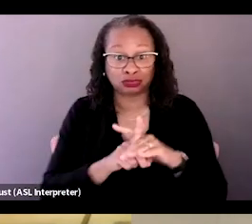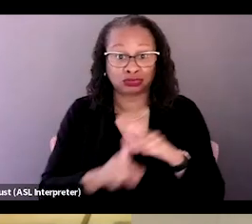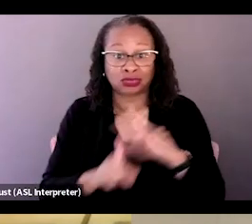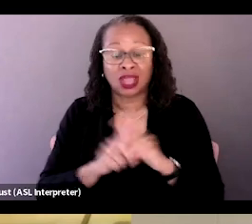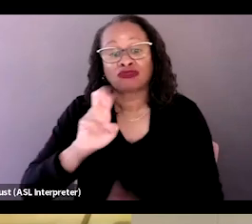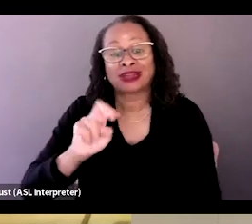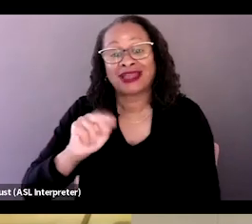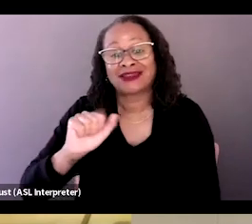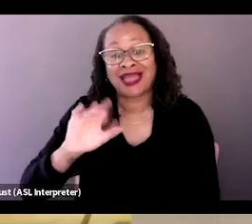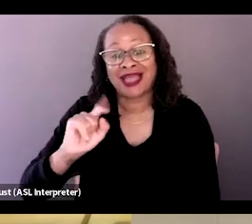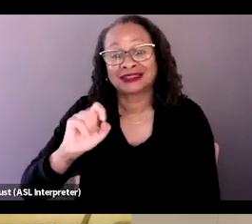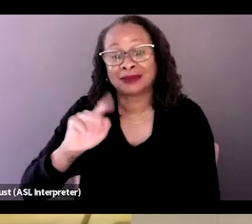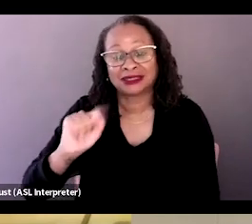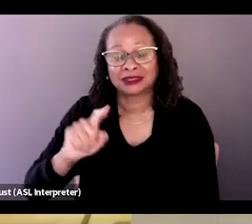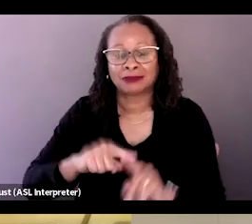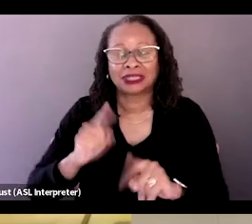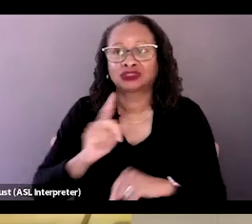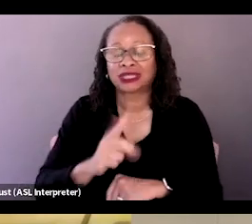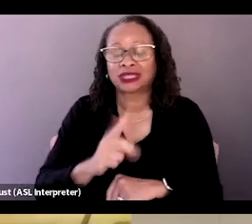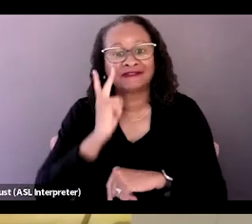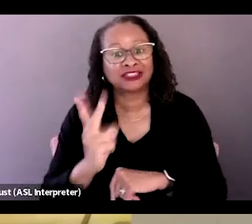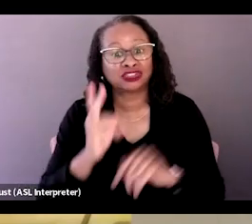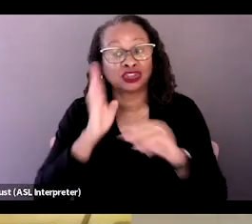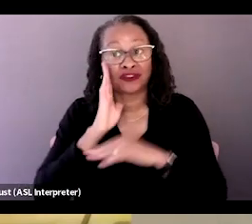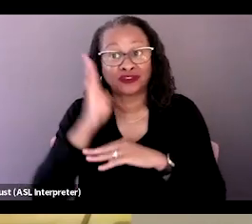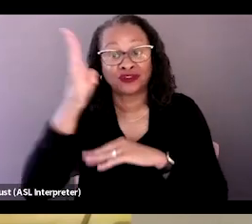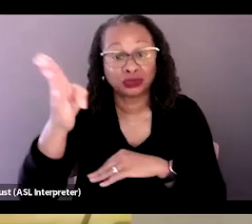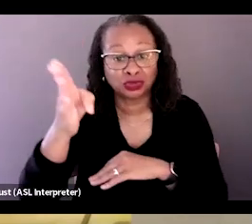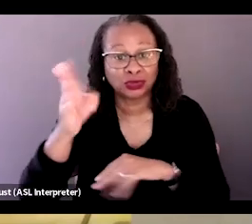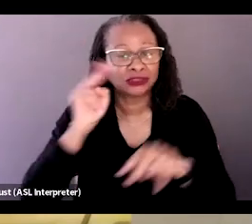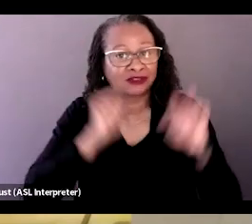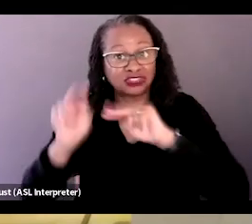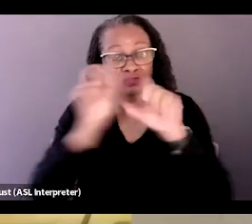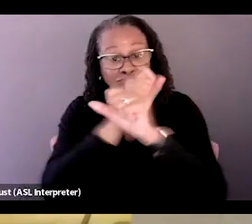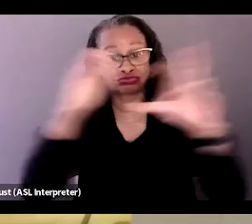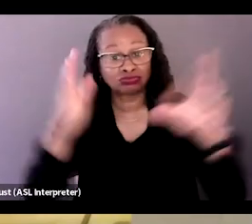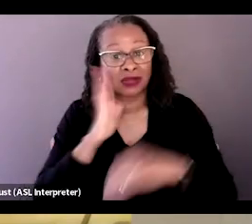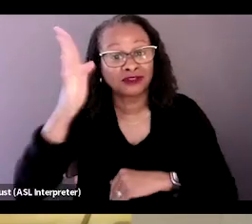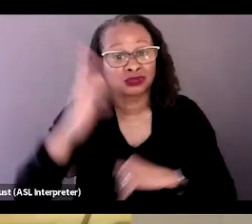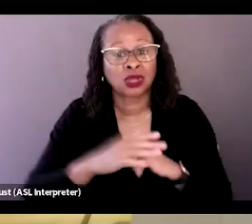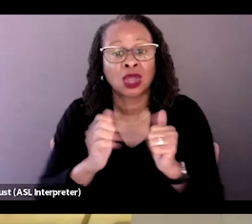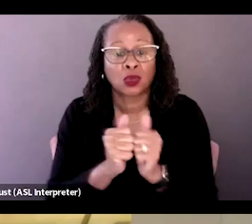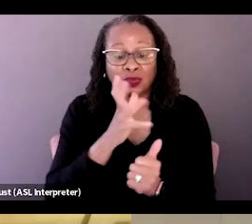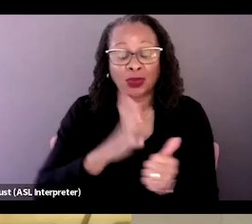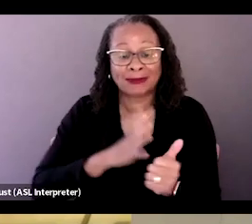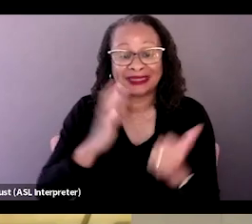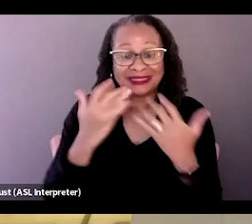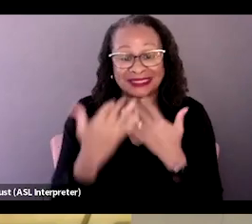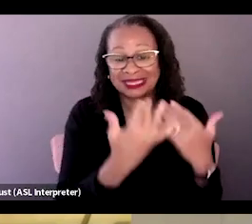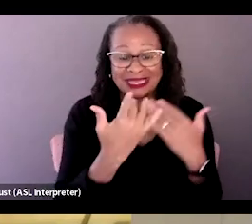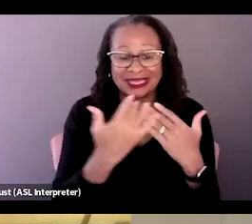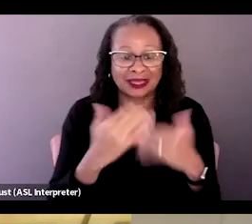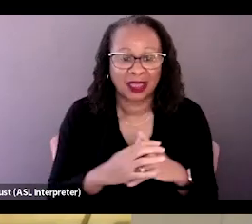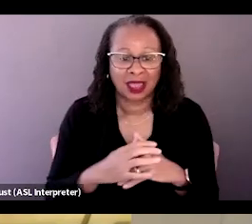but it's a vision of the future with the singing and the women and stuff like that. It's a nice thing. I just want to know, as I feel